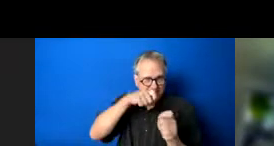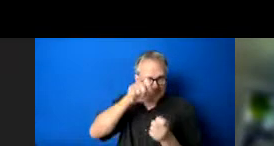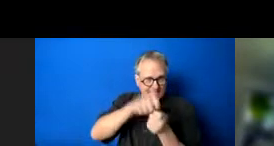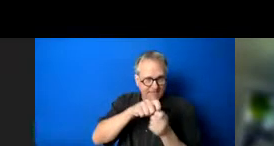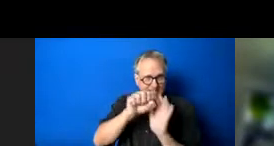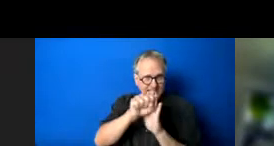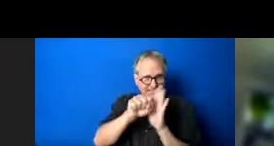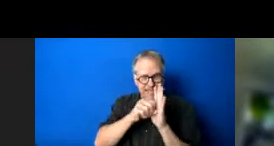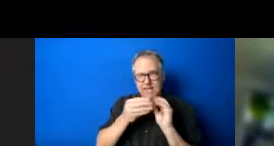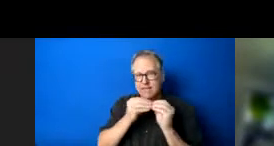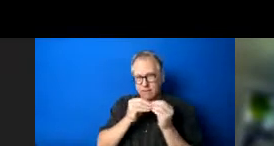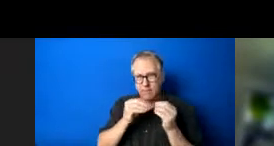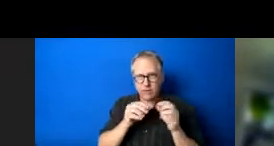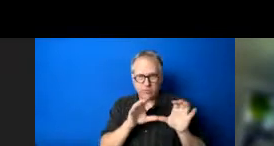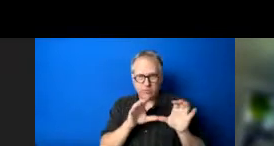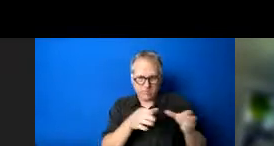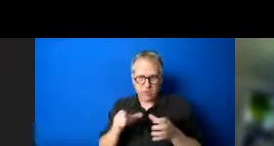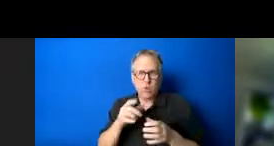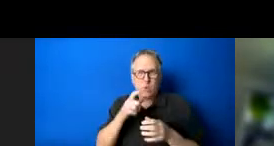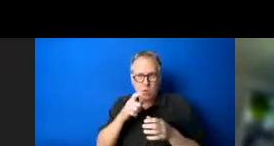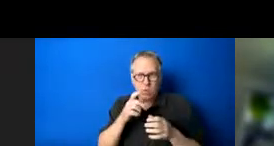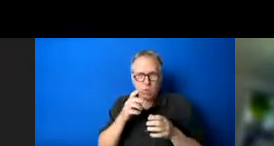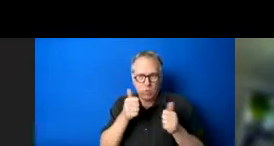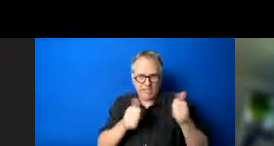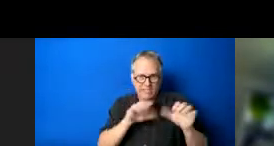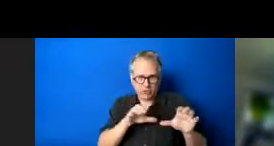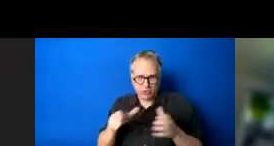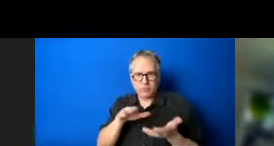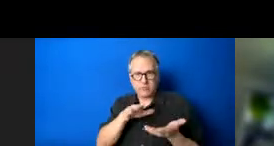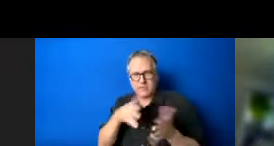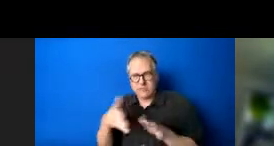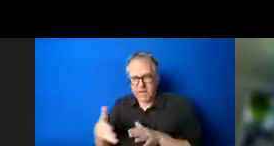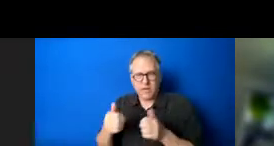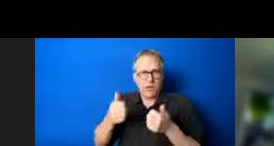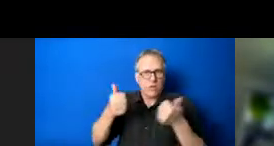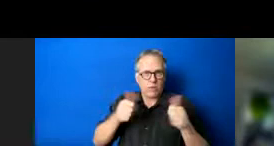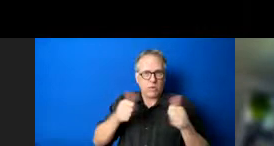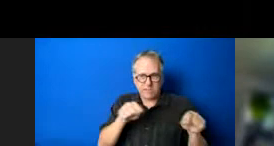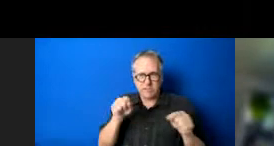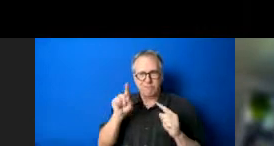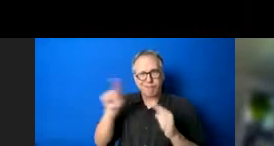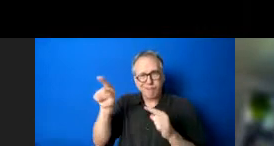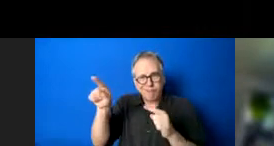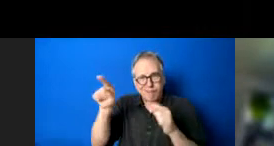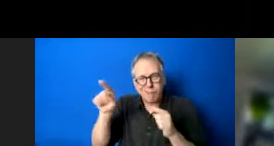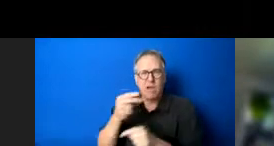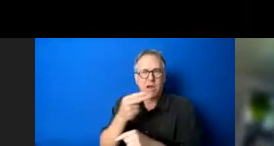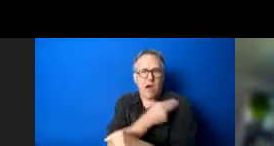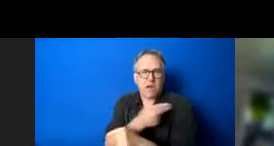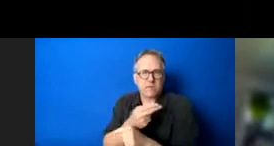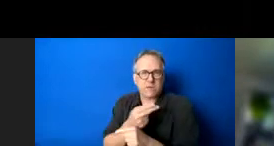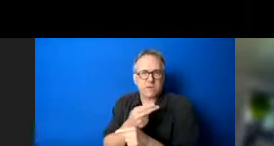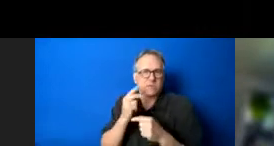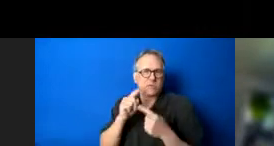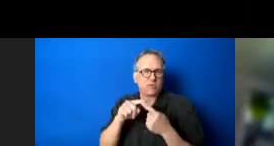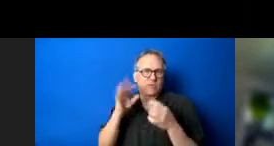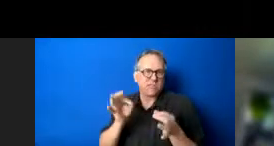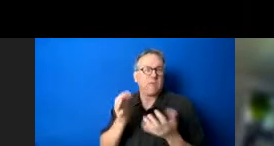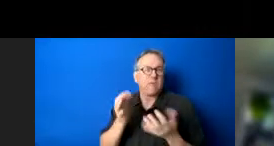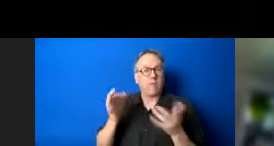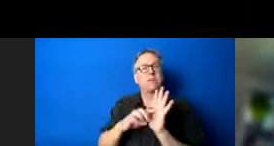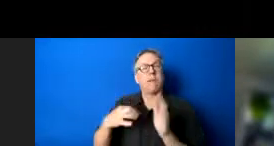on who is dying from COVID-19 and who is hospitalized to make some of these decisions. So for example, Maine,